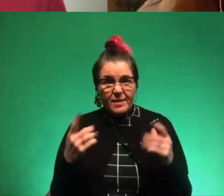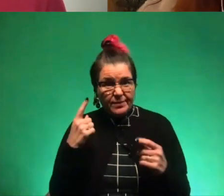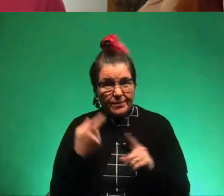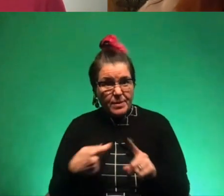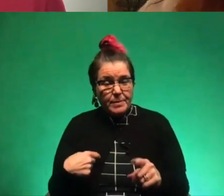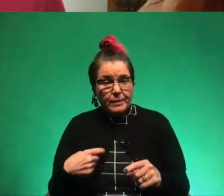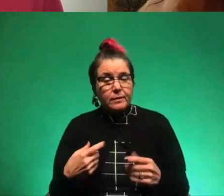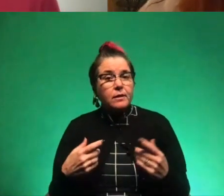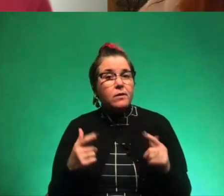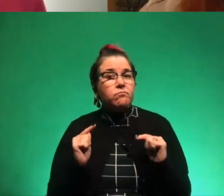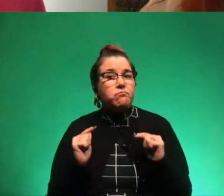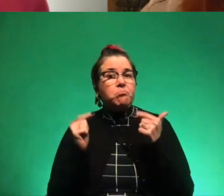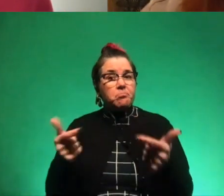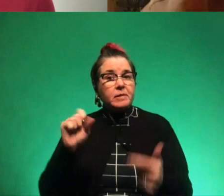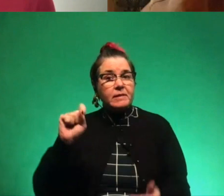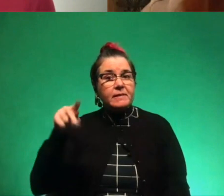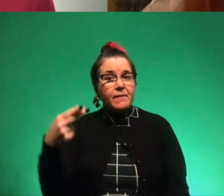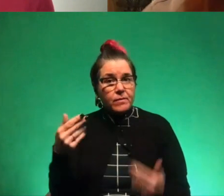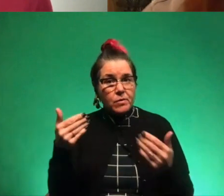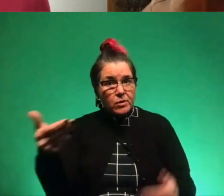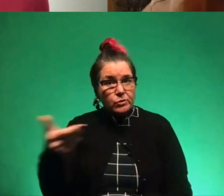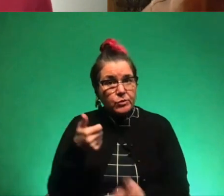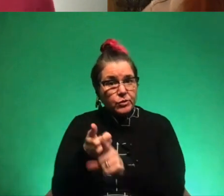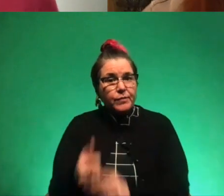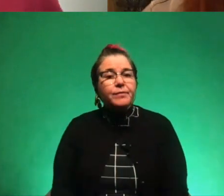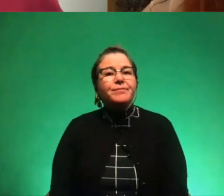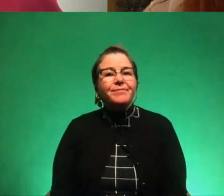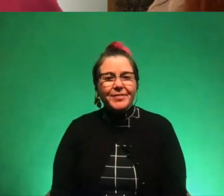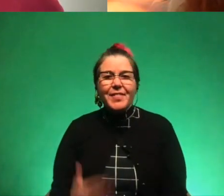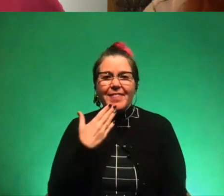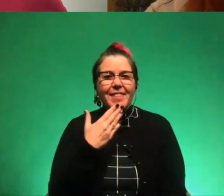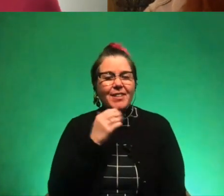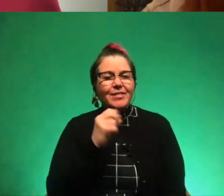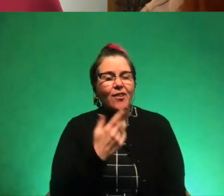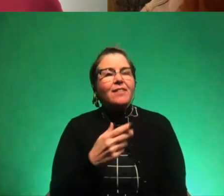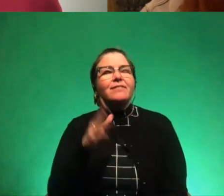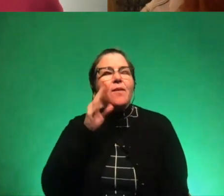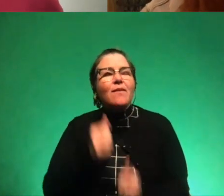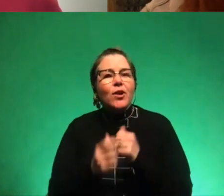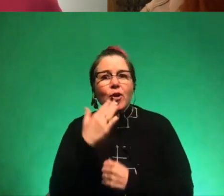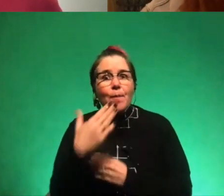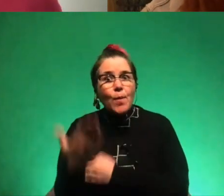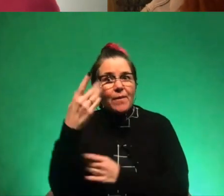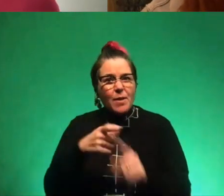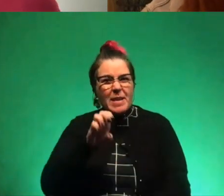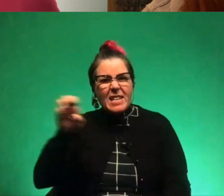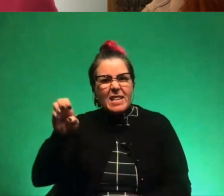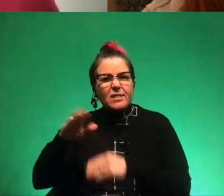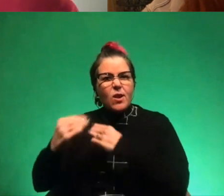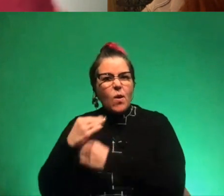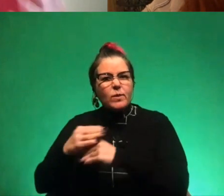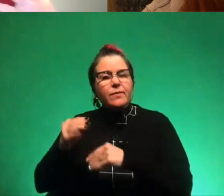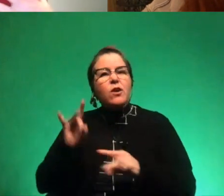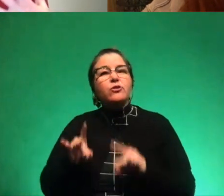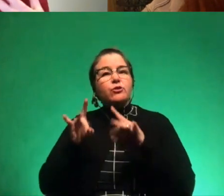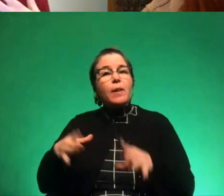So Steph, go for it. Introduce yourself. Yeah, thanks, Sarah. Hi, everyone. Good morning from the East Coast of Australia. My